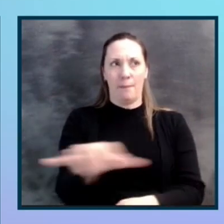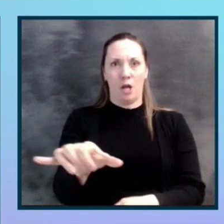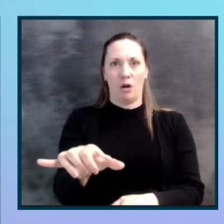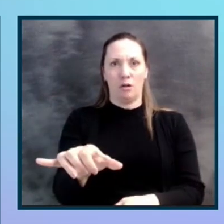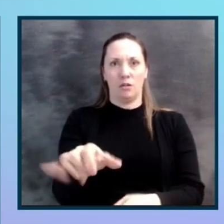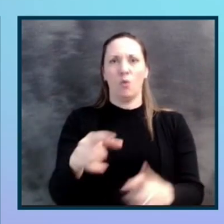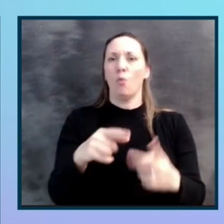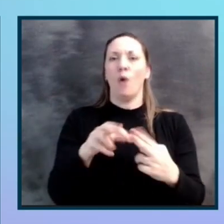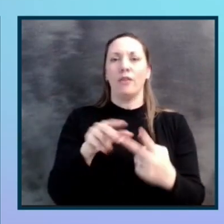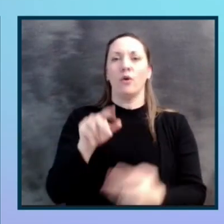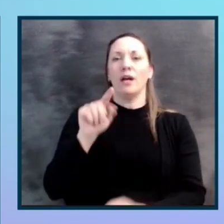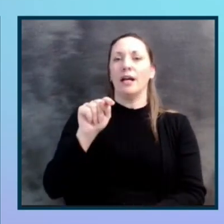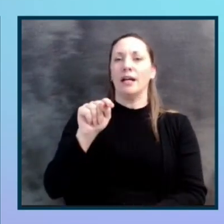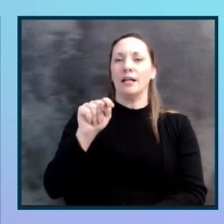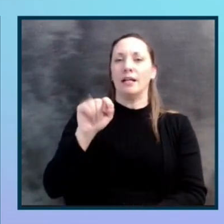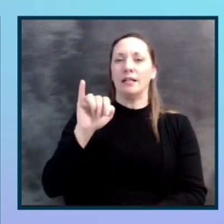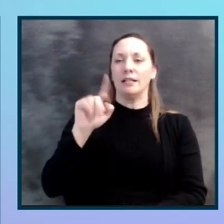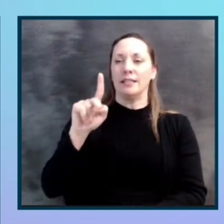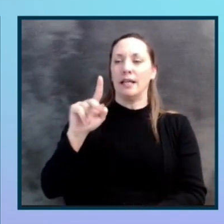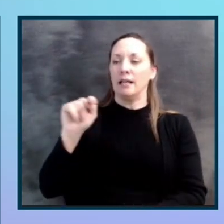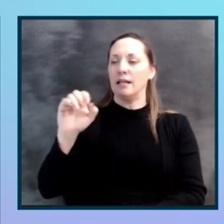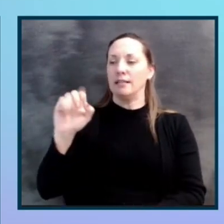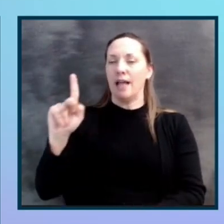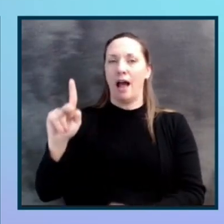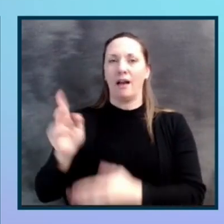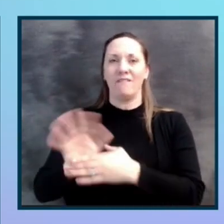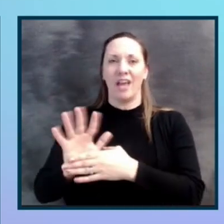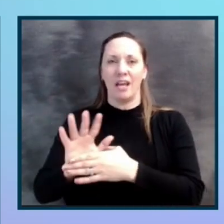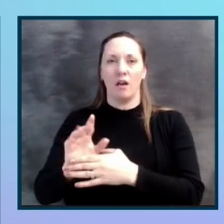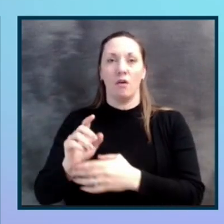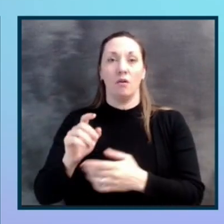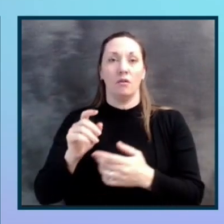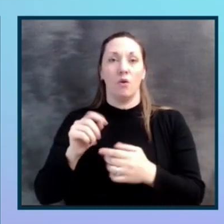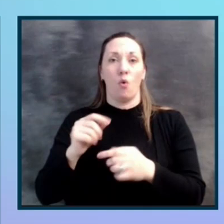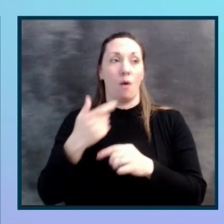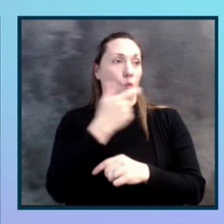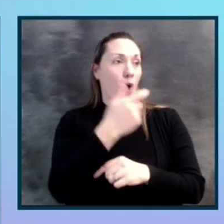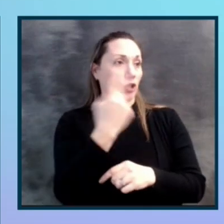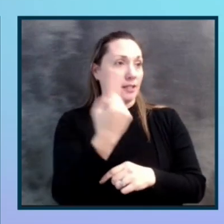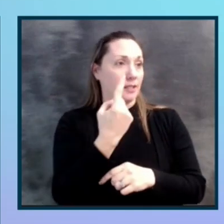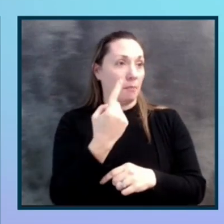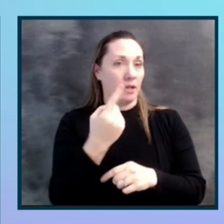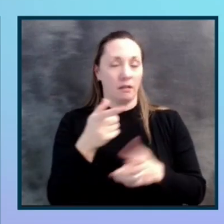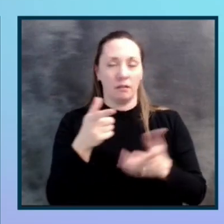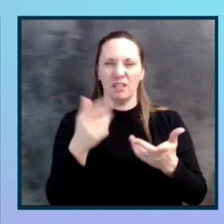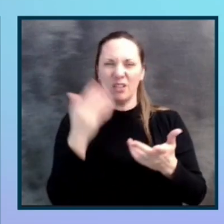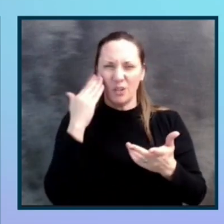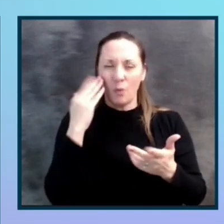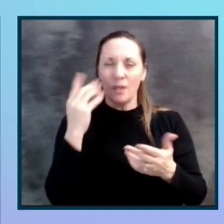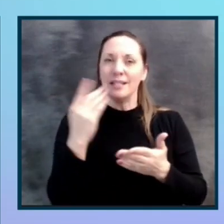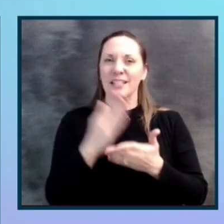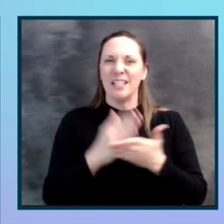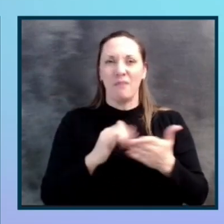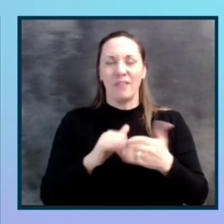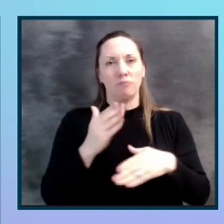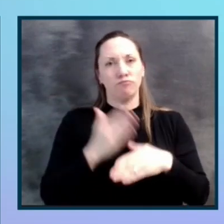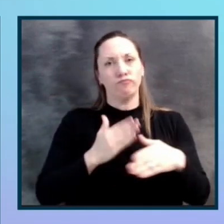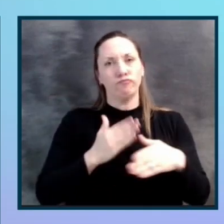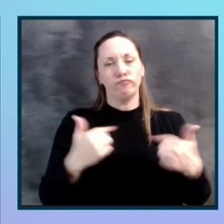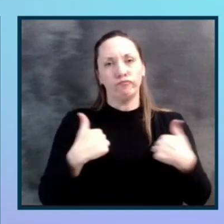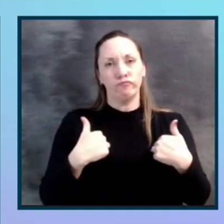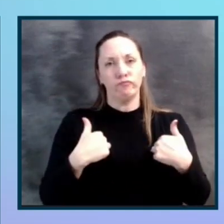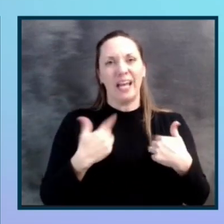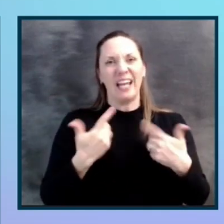TikTok video or if I'm watching something, some of that can be like really, really irritating. And I try to explain